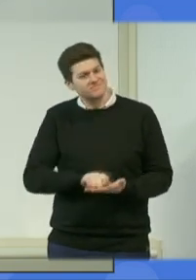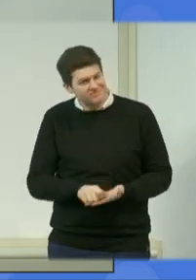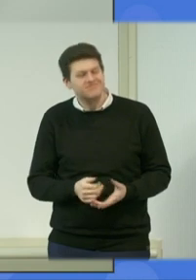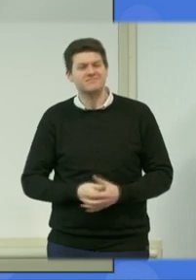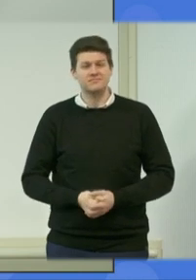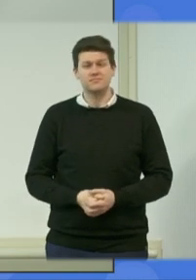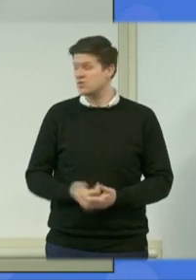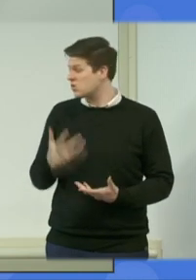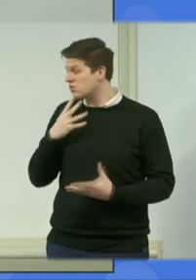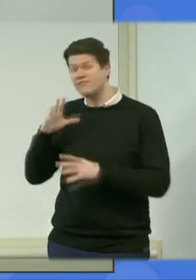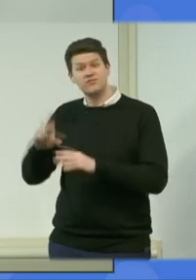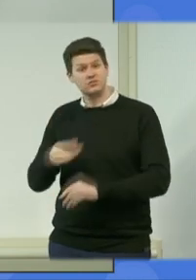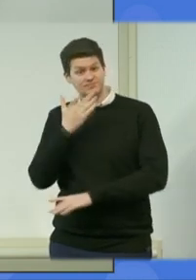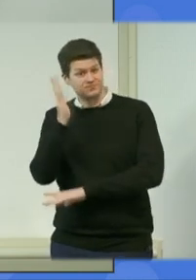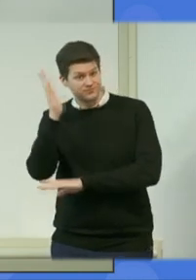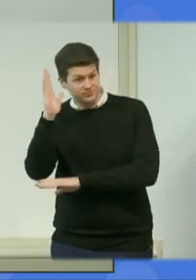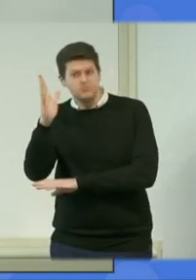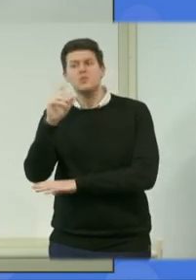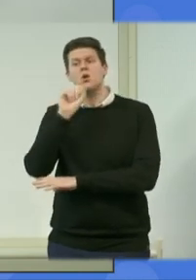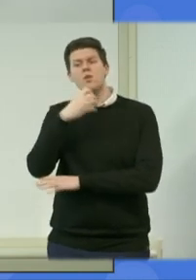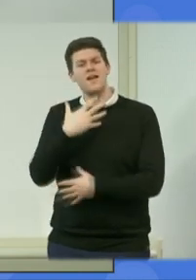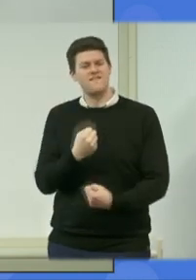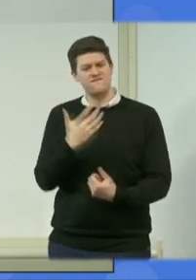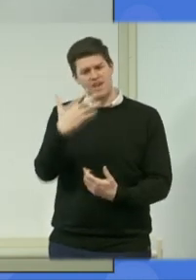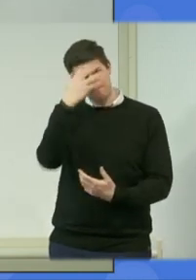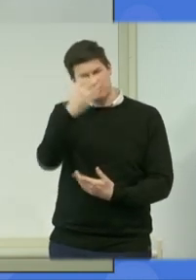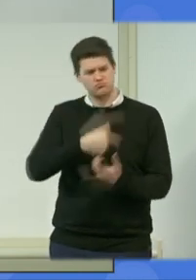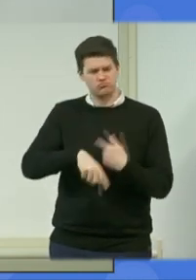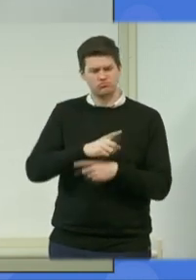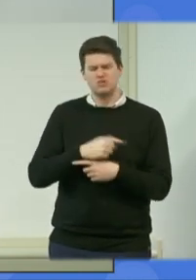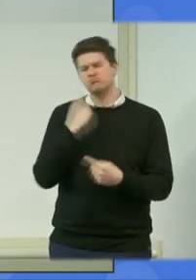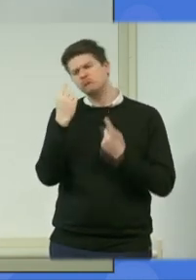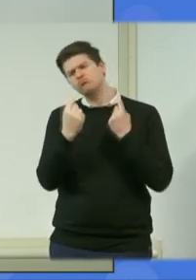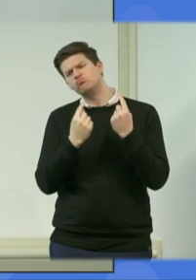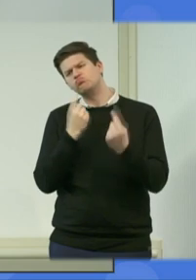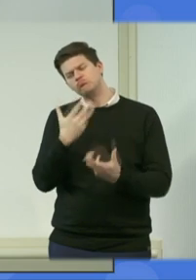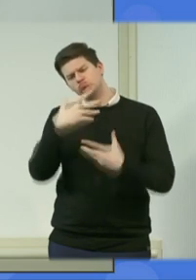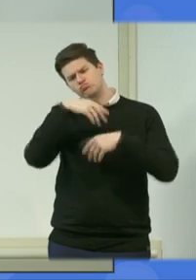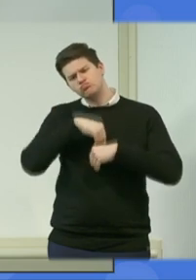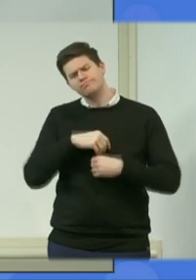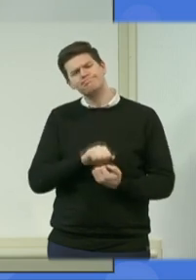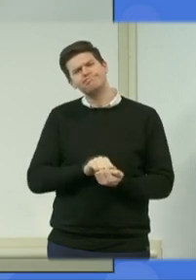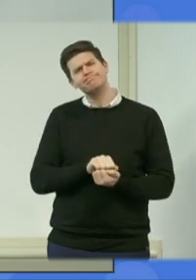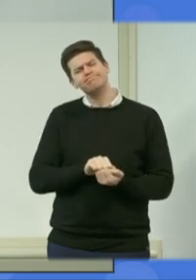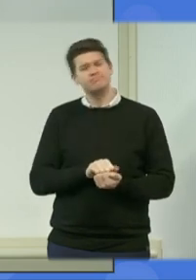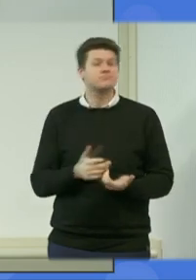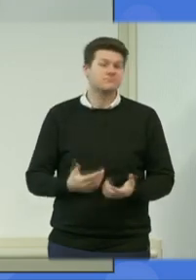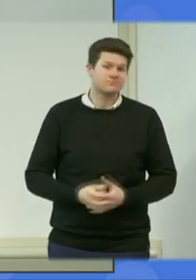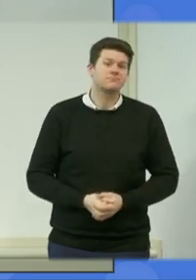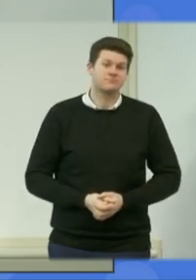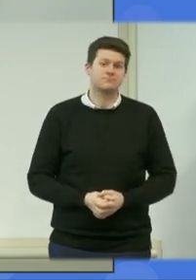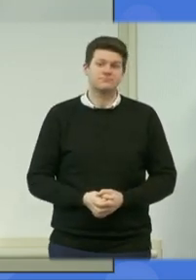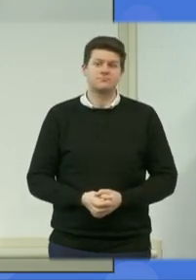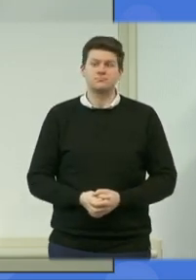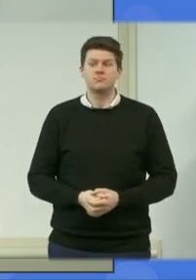speaker, we'll then be taking about 5 minutes just to sit with ourselves and reflect on what we've heard. We are also continuing the card flag